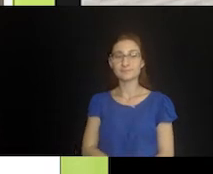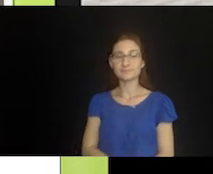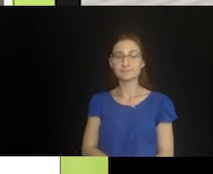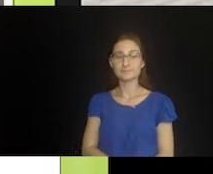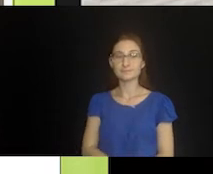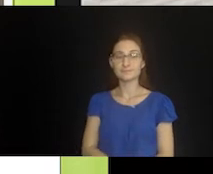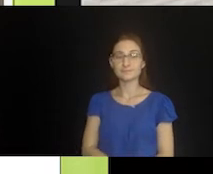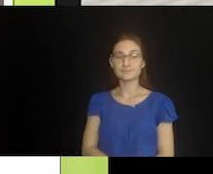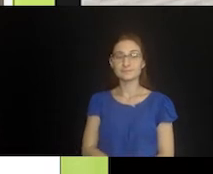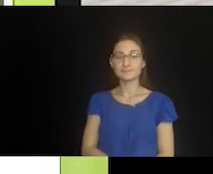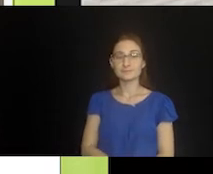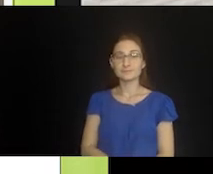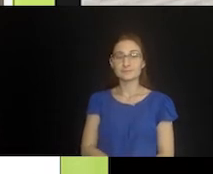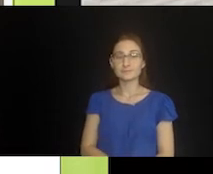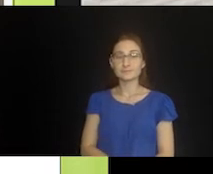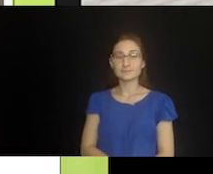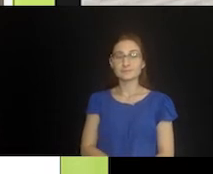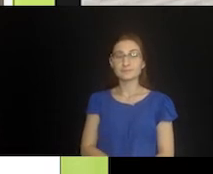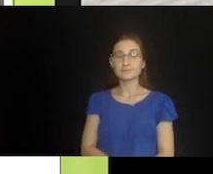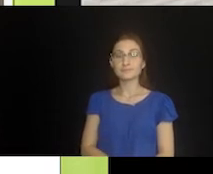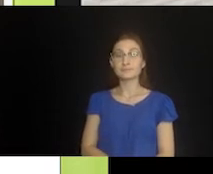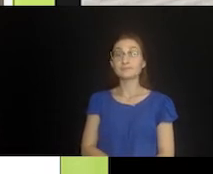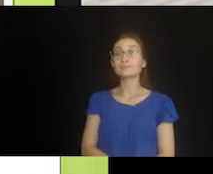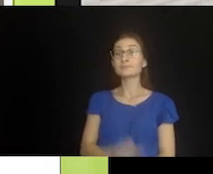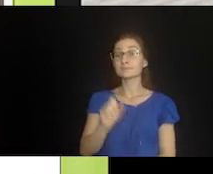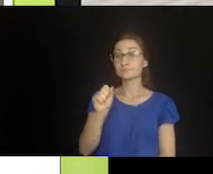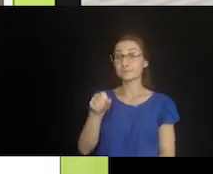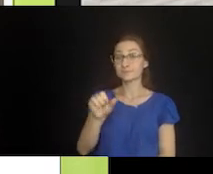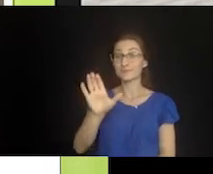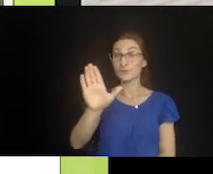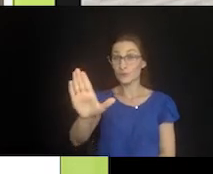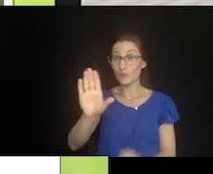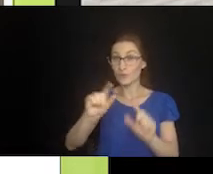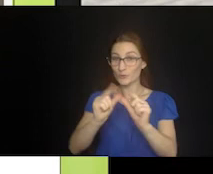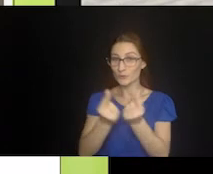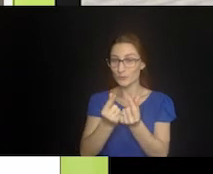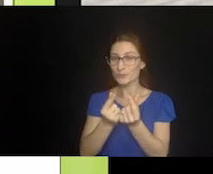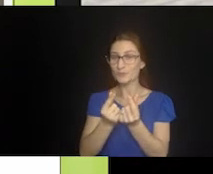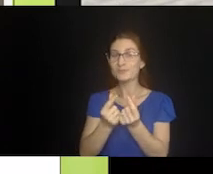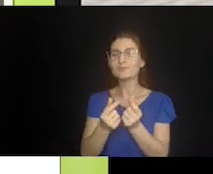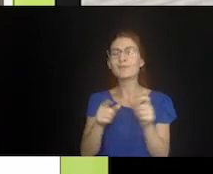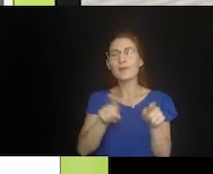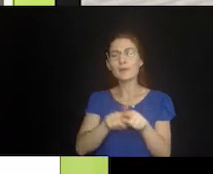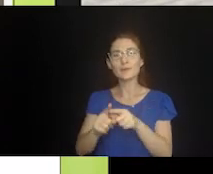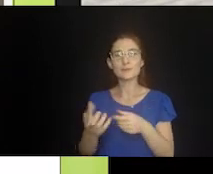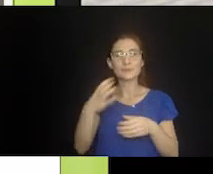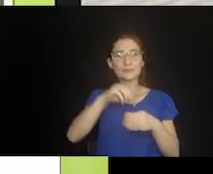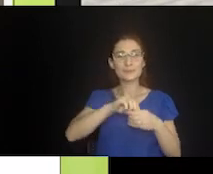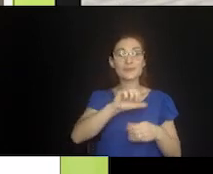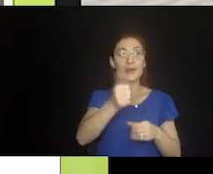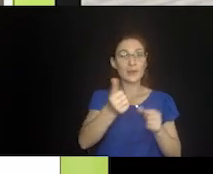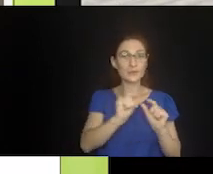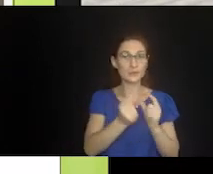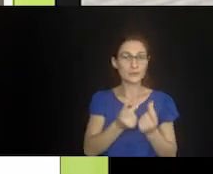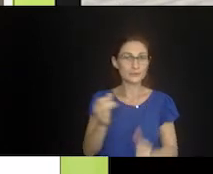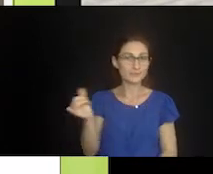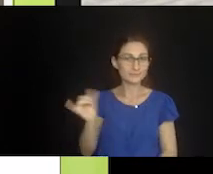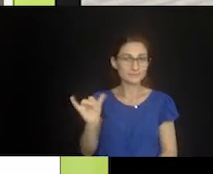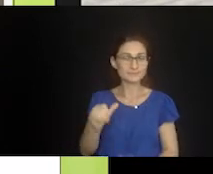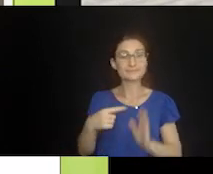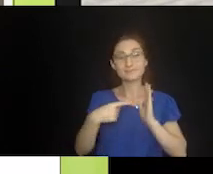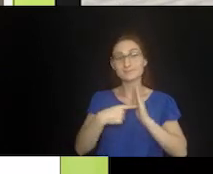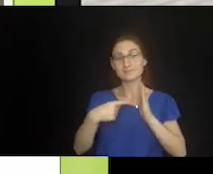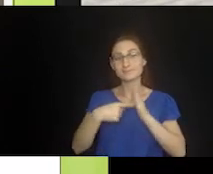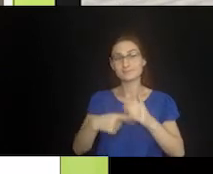with people with disabilities. So in addition to the group that you're starting, you want to